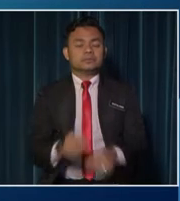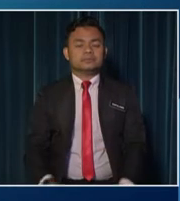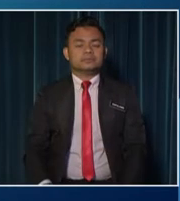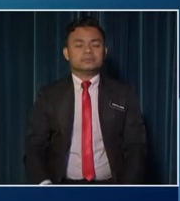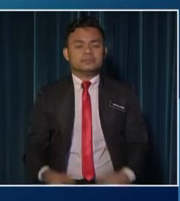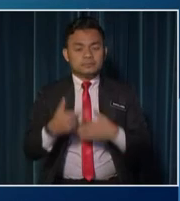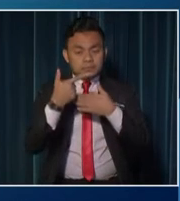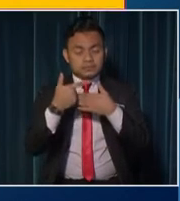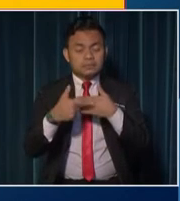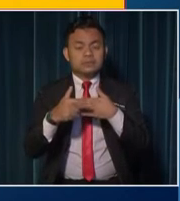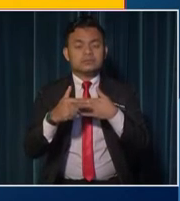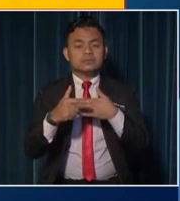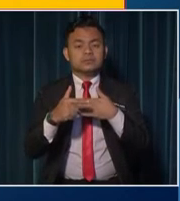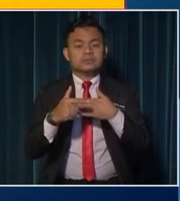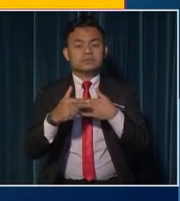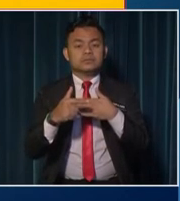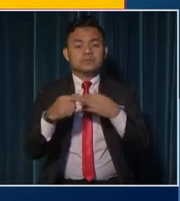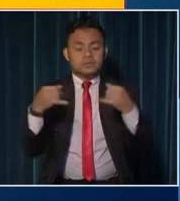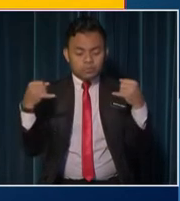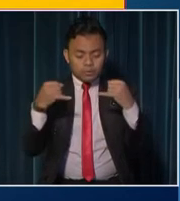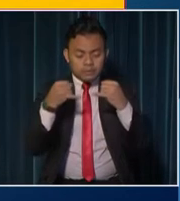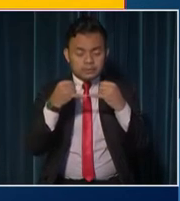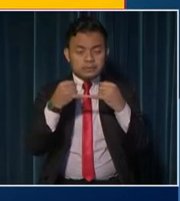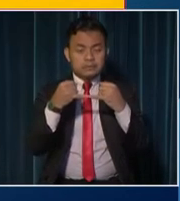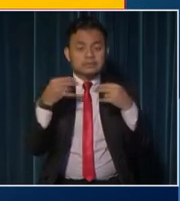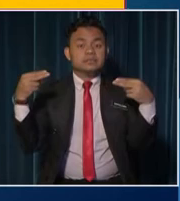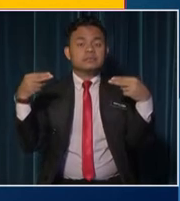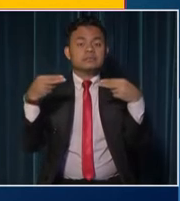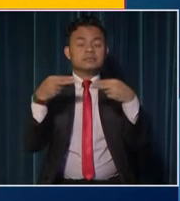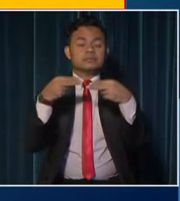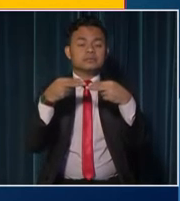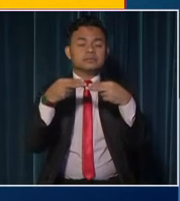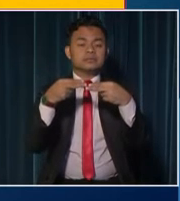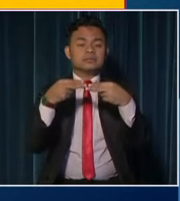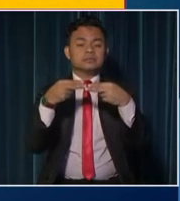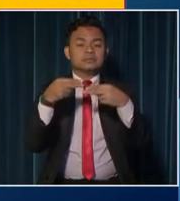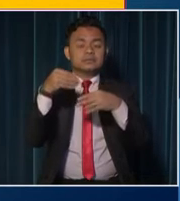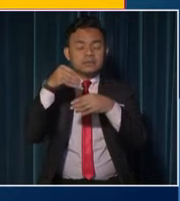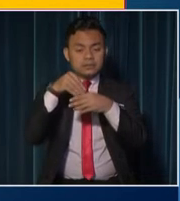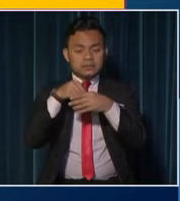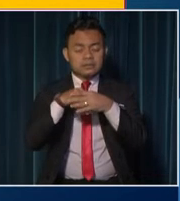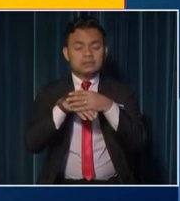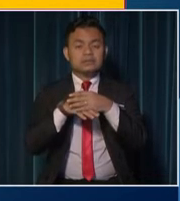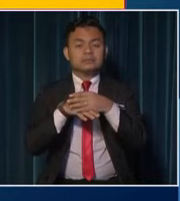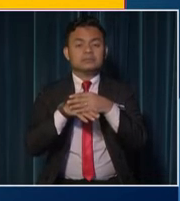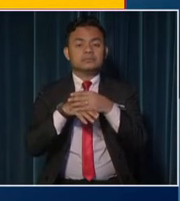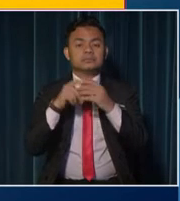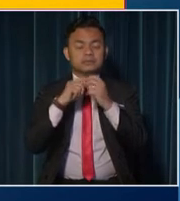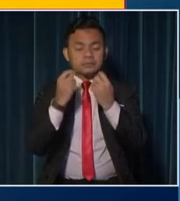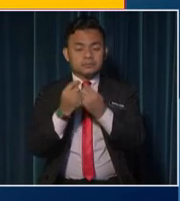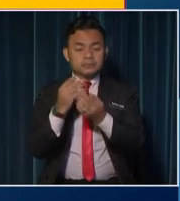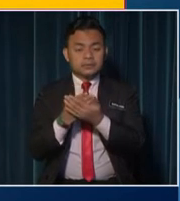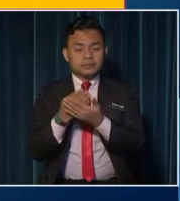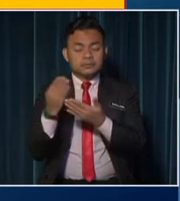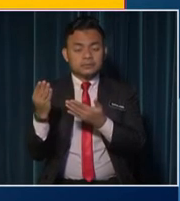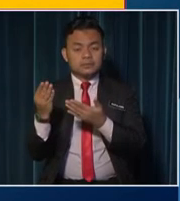Then, the wire needs to be connected onto each component correctly and